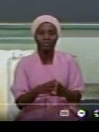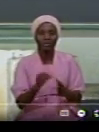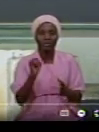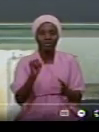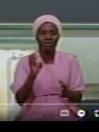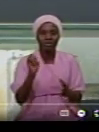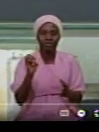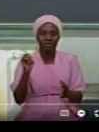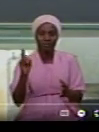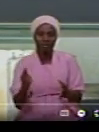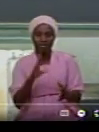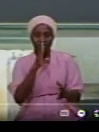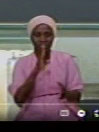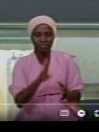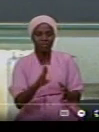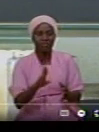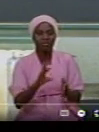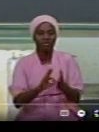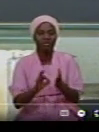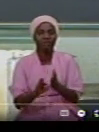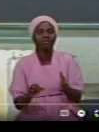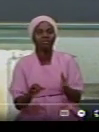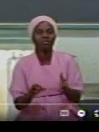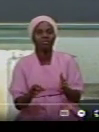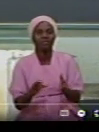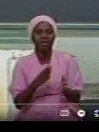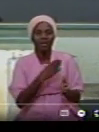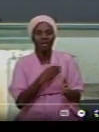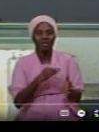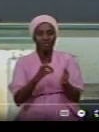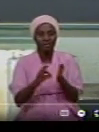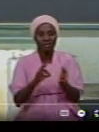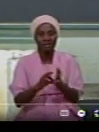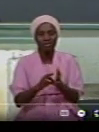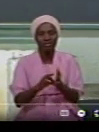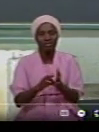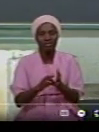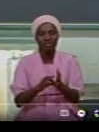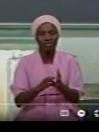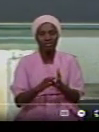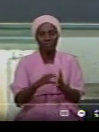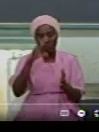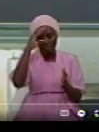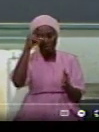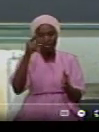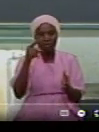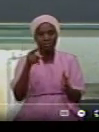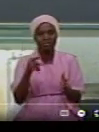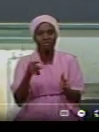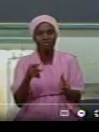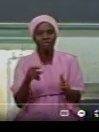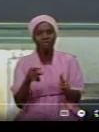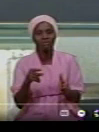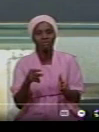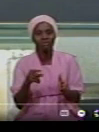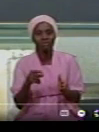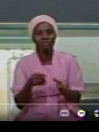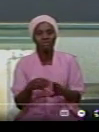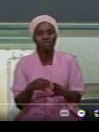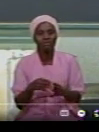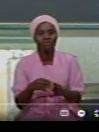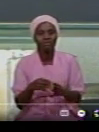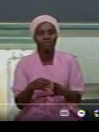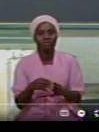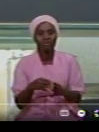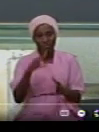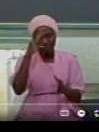dead, from whence also he received him in a figure. He